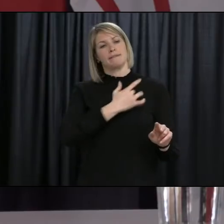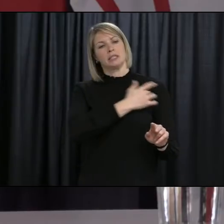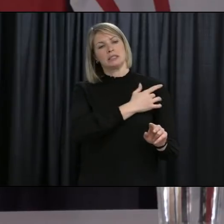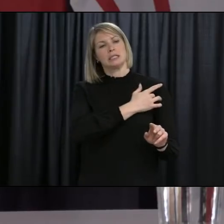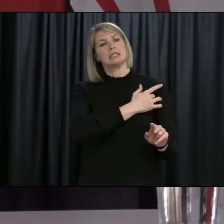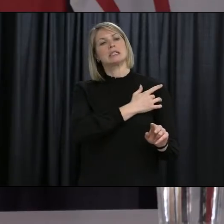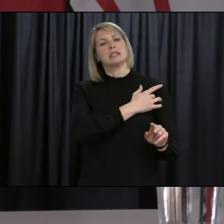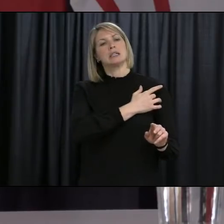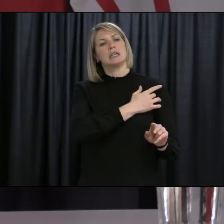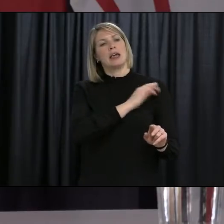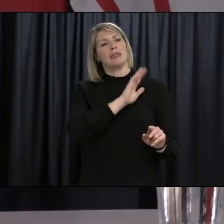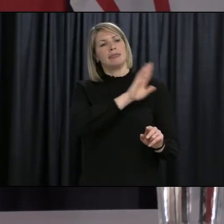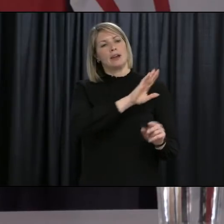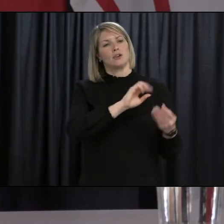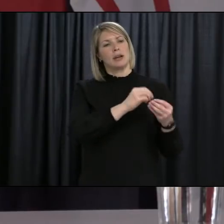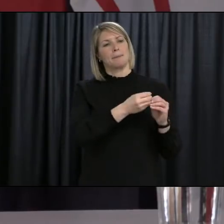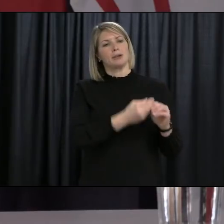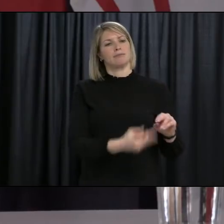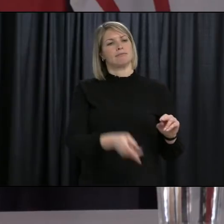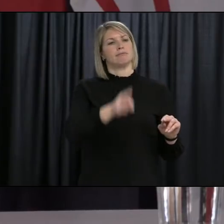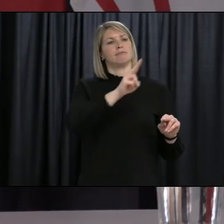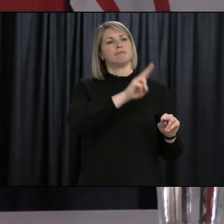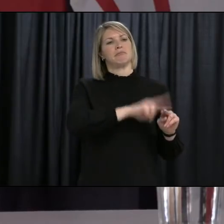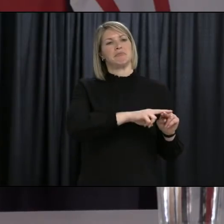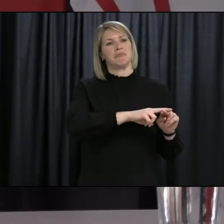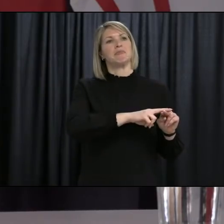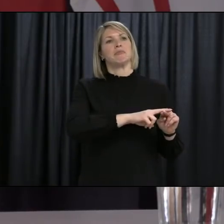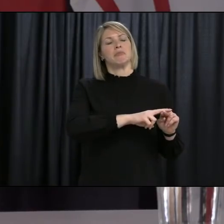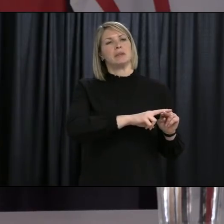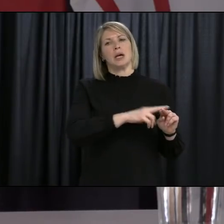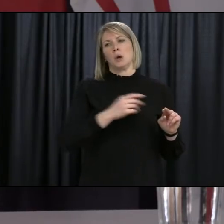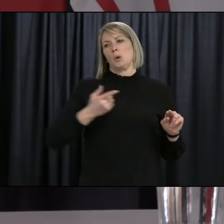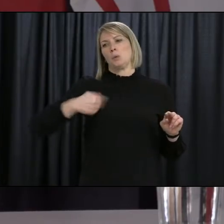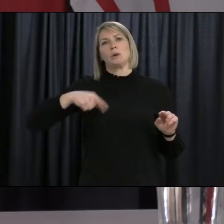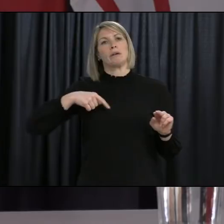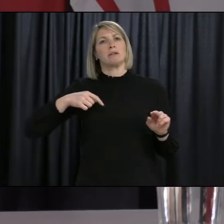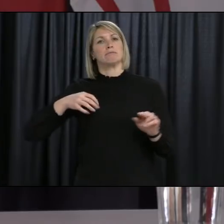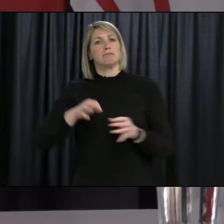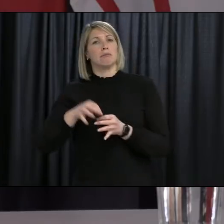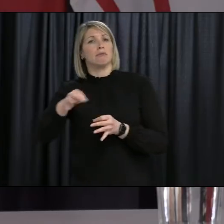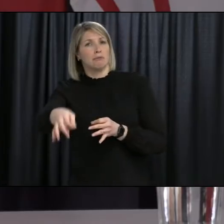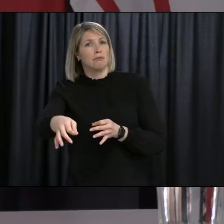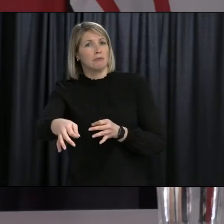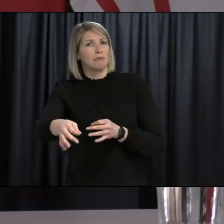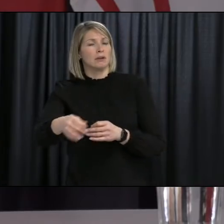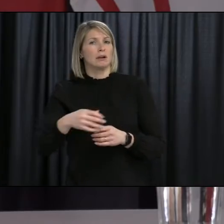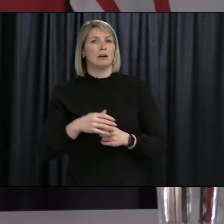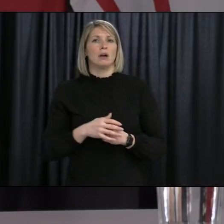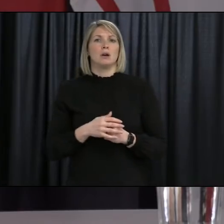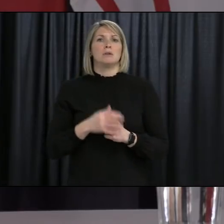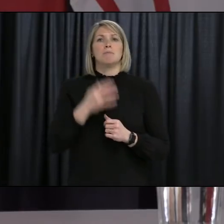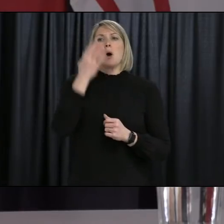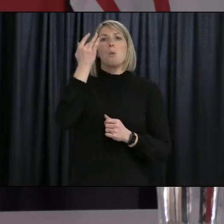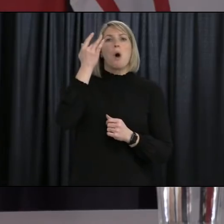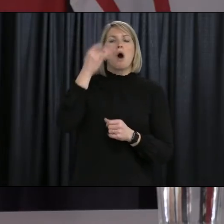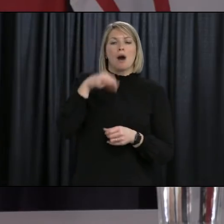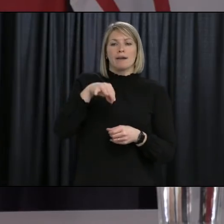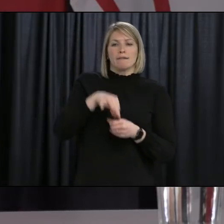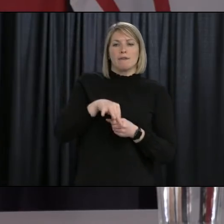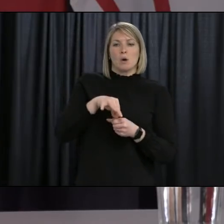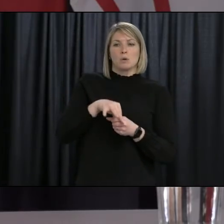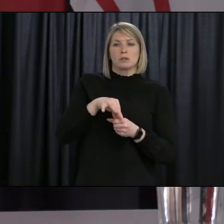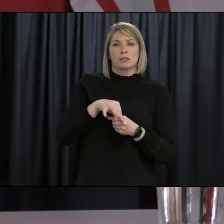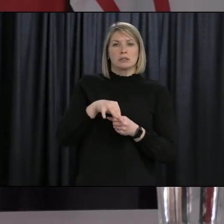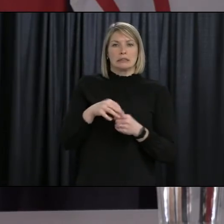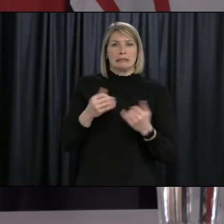now. And as I said from the beginning, I never took this decision lightly. We looked at the numbers and where we thought we were going